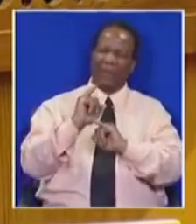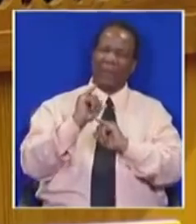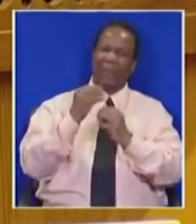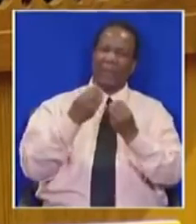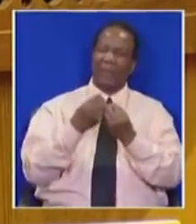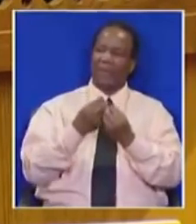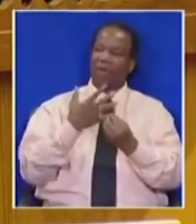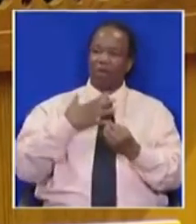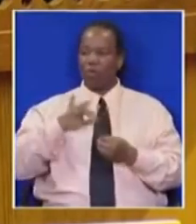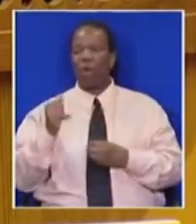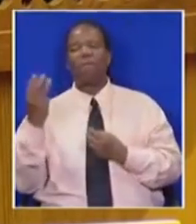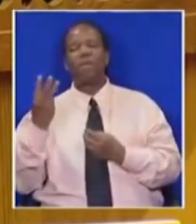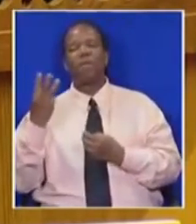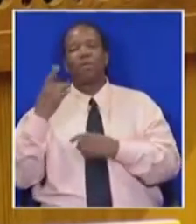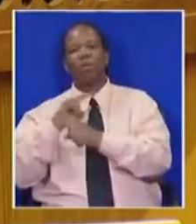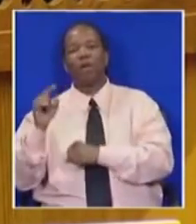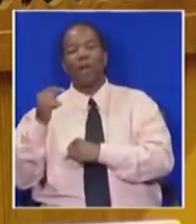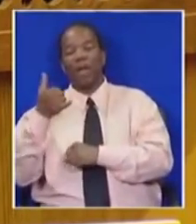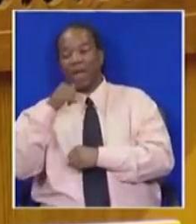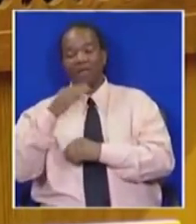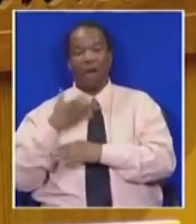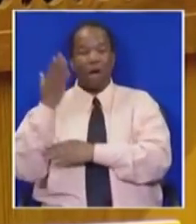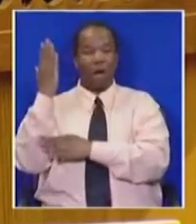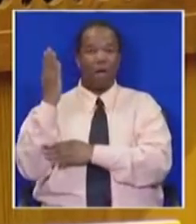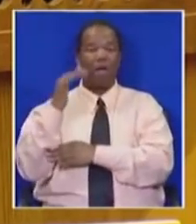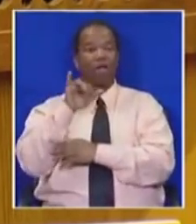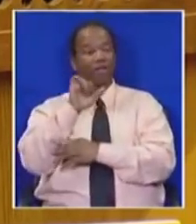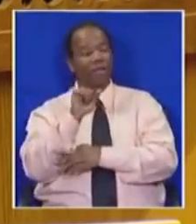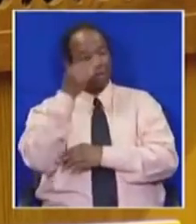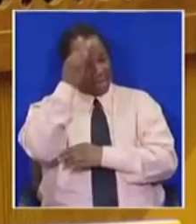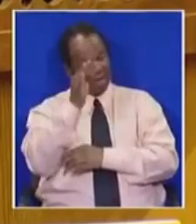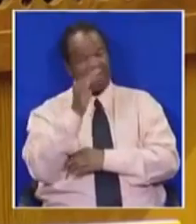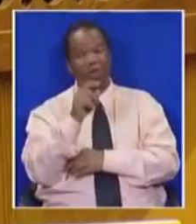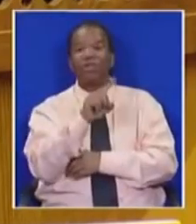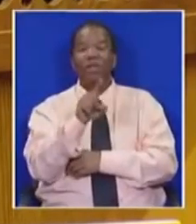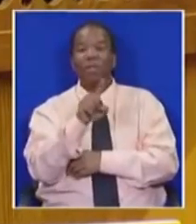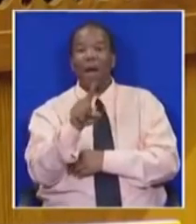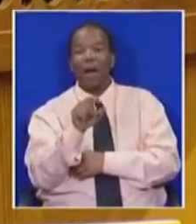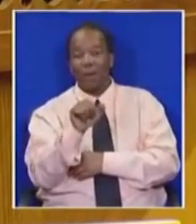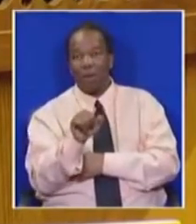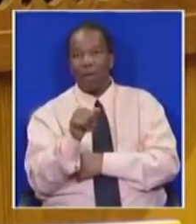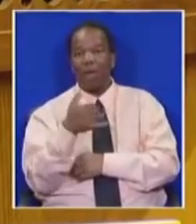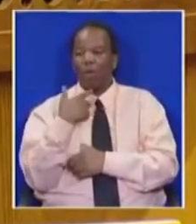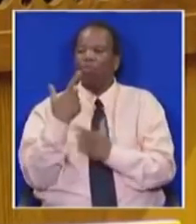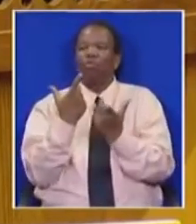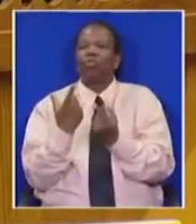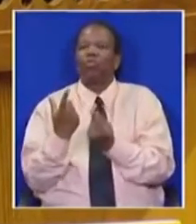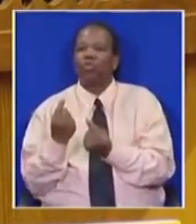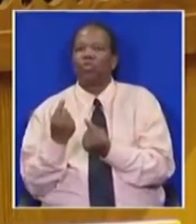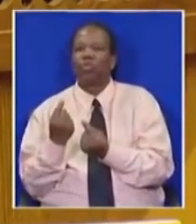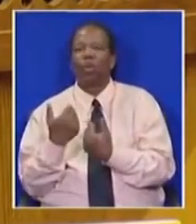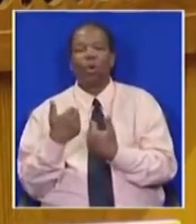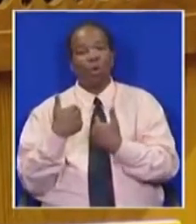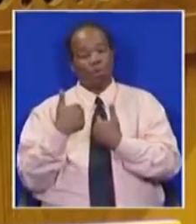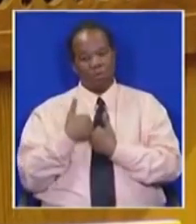victory. As I address you, it is said that the regime still is intent on defying your will. Whatever may happen, I, as